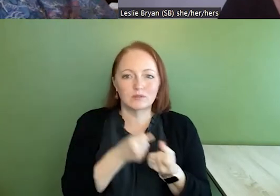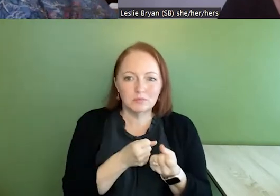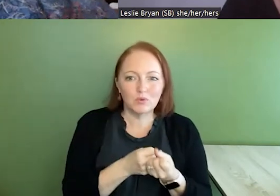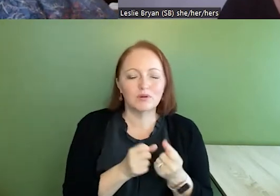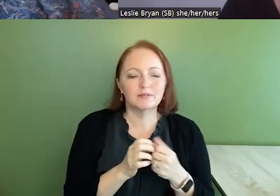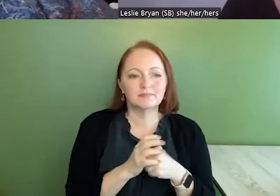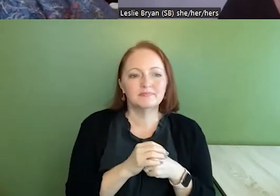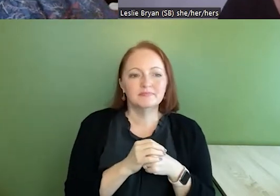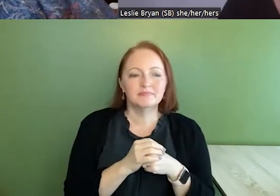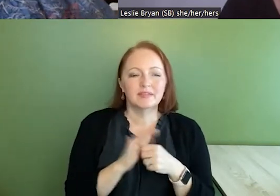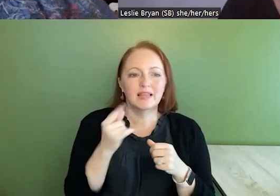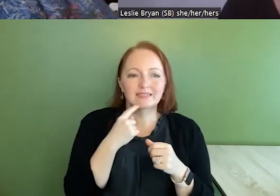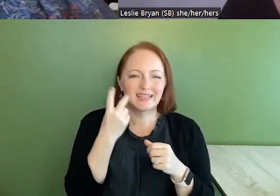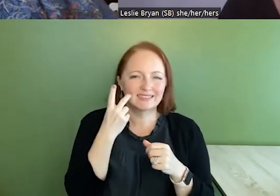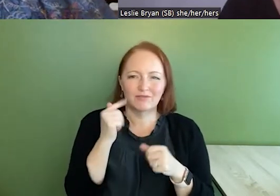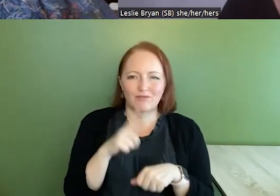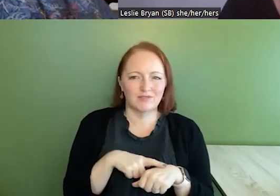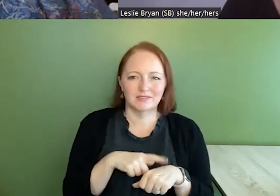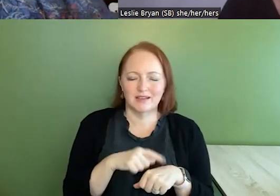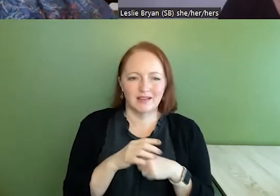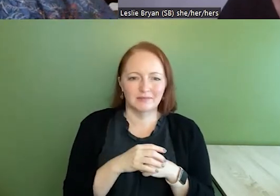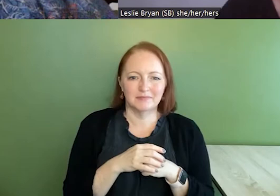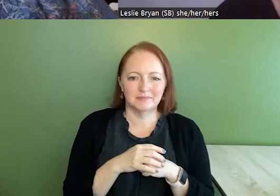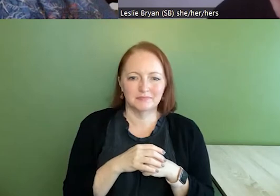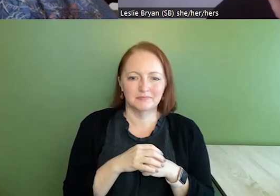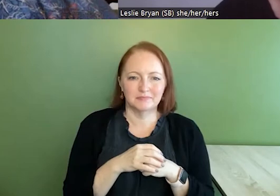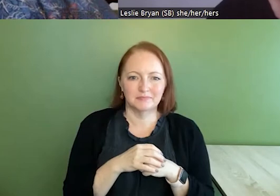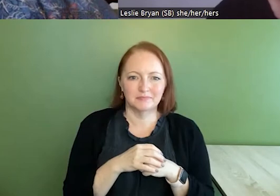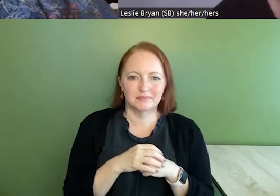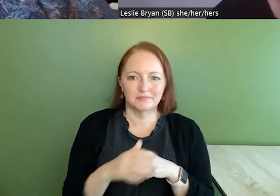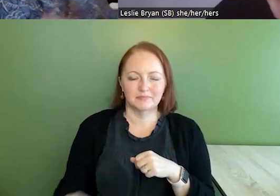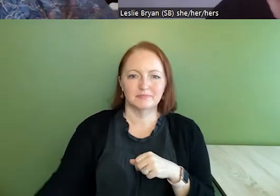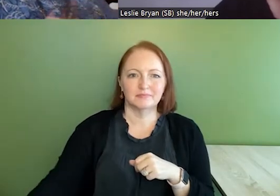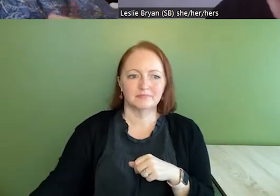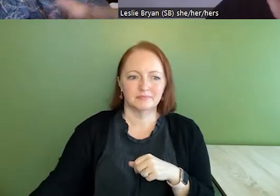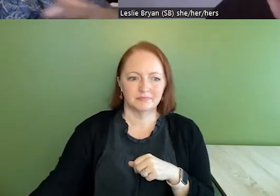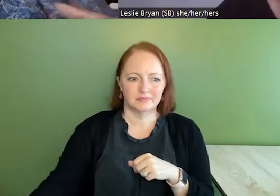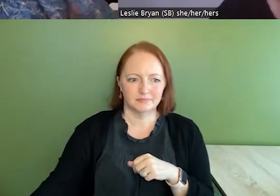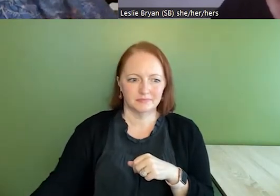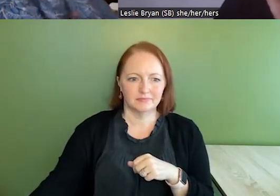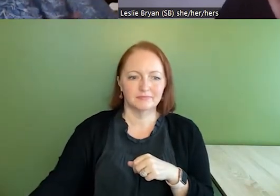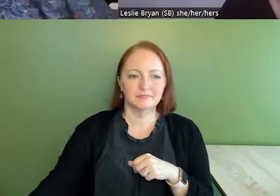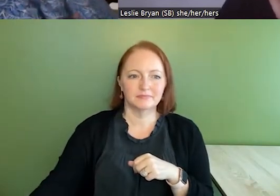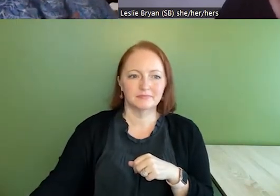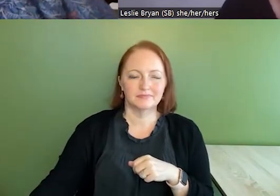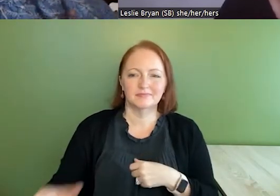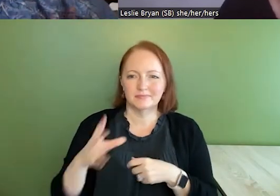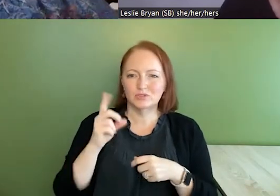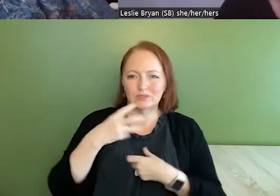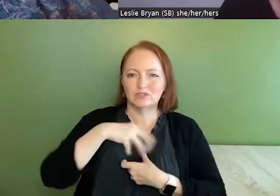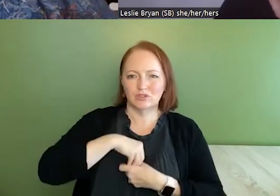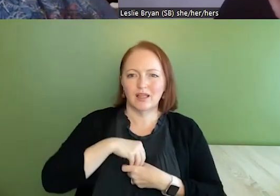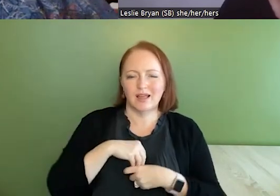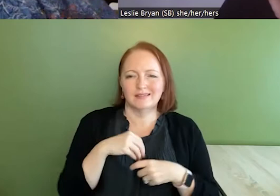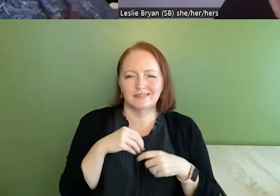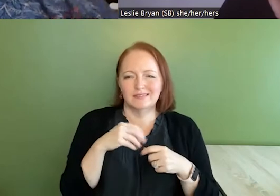Because I like I said, I see that all the time. And it really does take undoing that internalized ableism, because